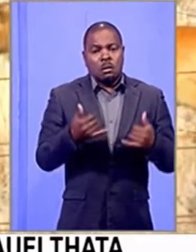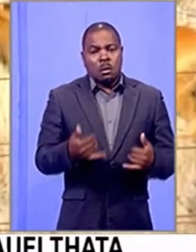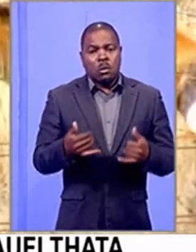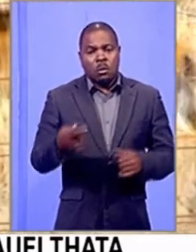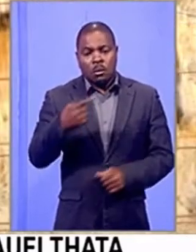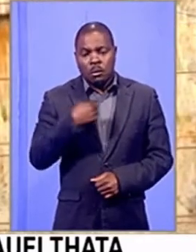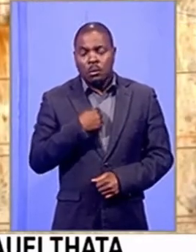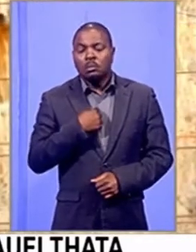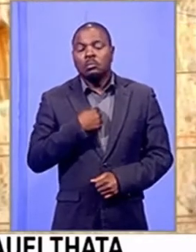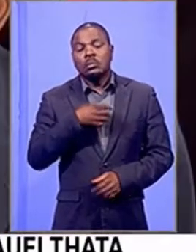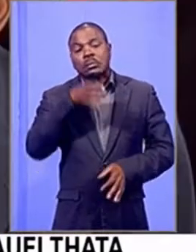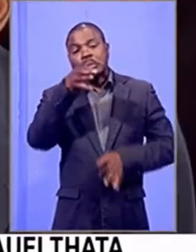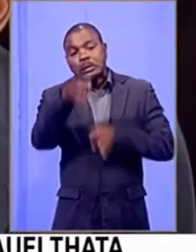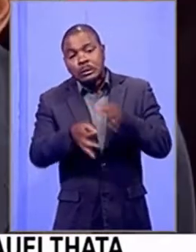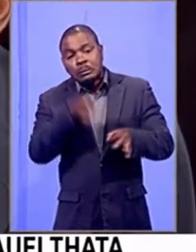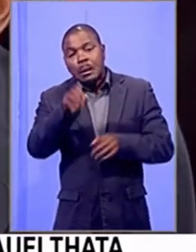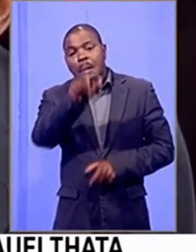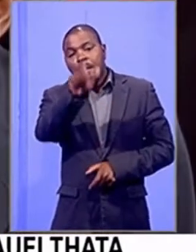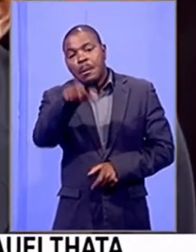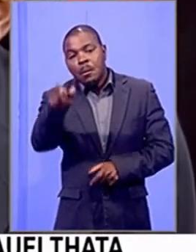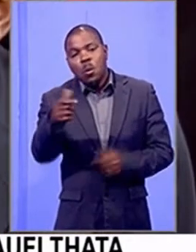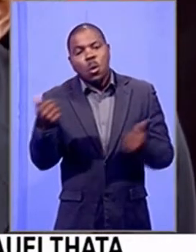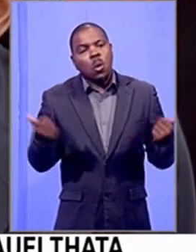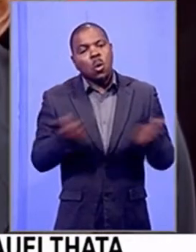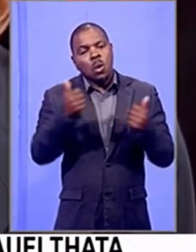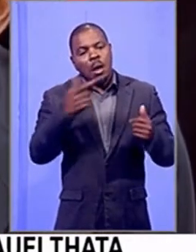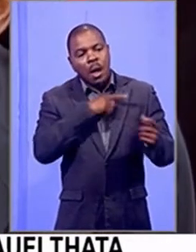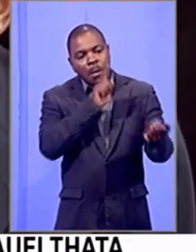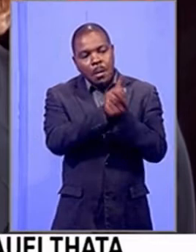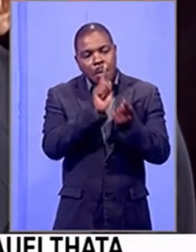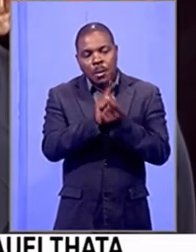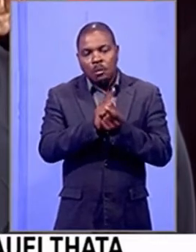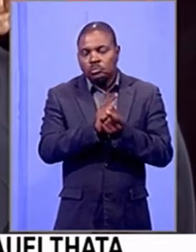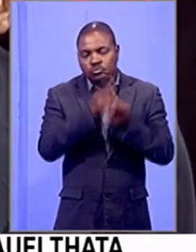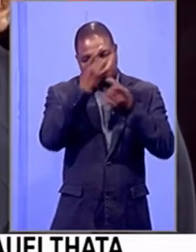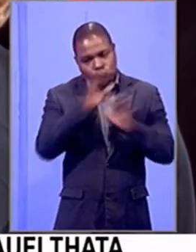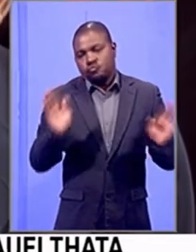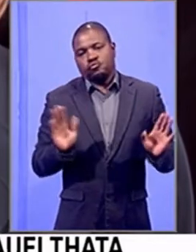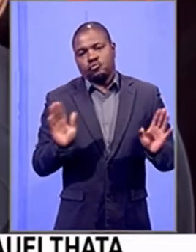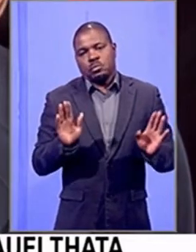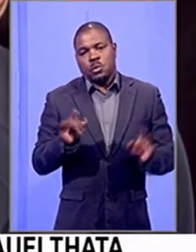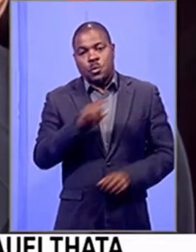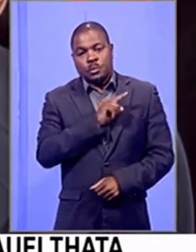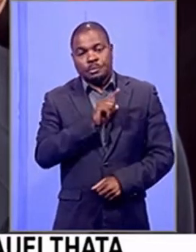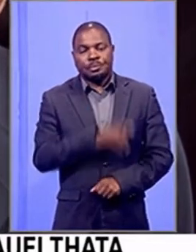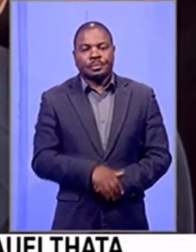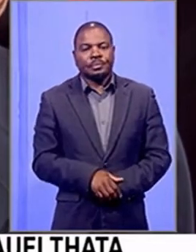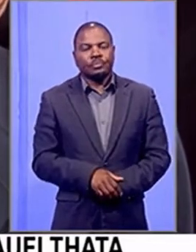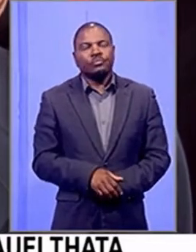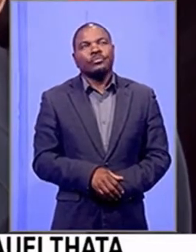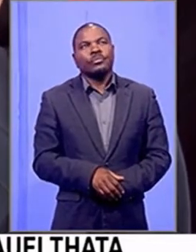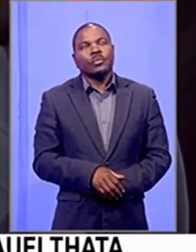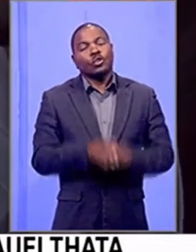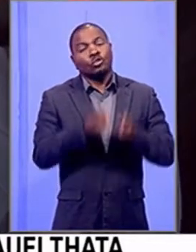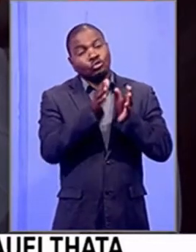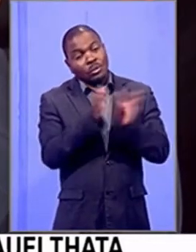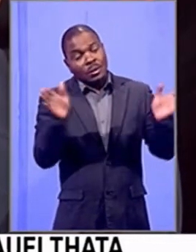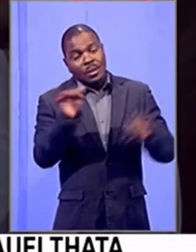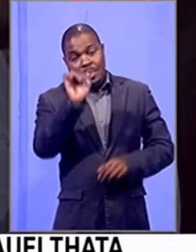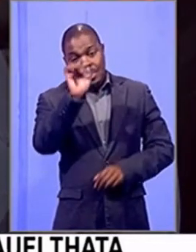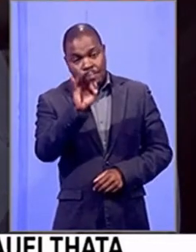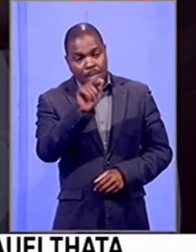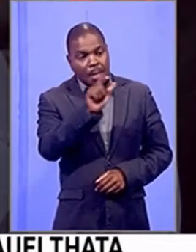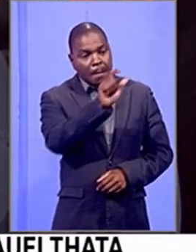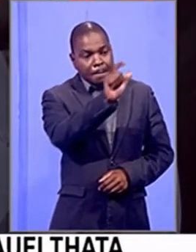who are the people that we have already approached. You see that generally, if a person